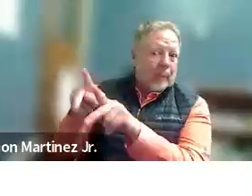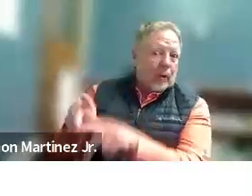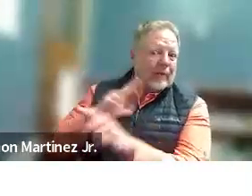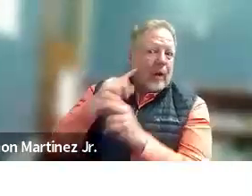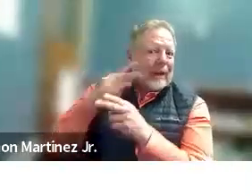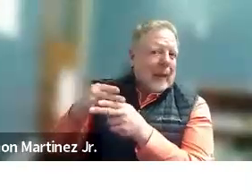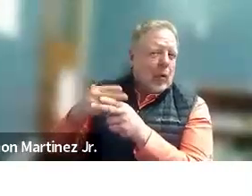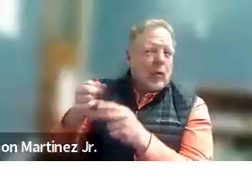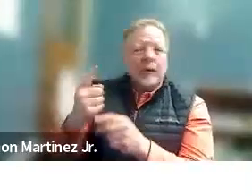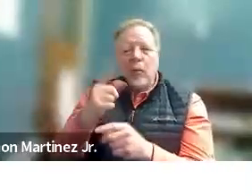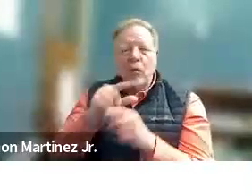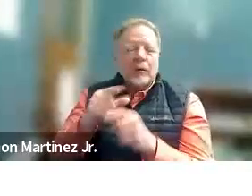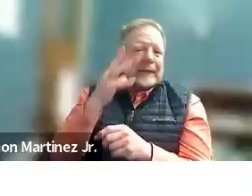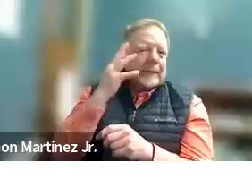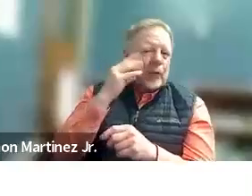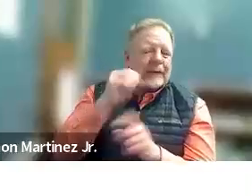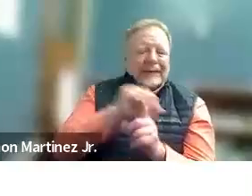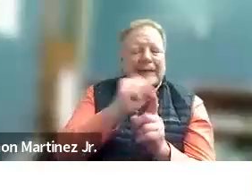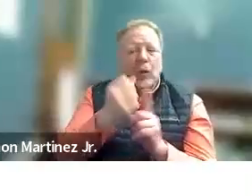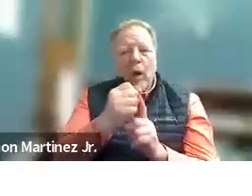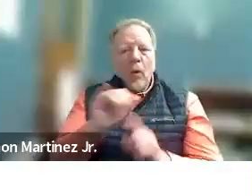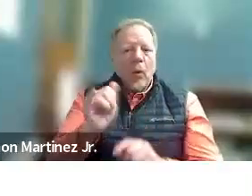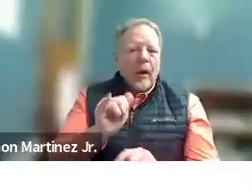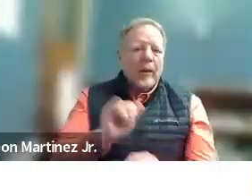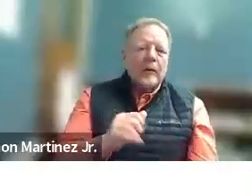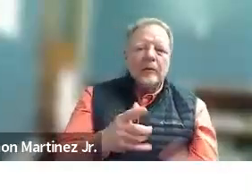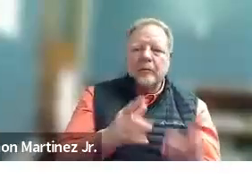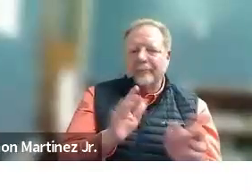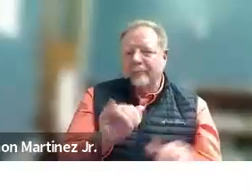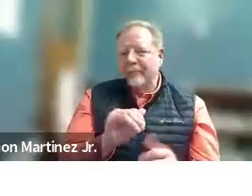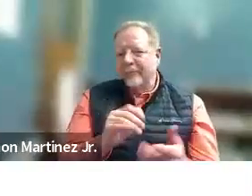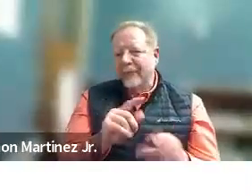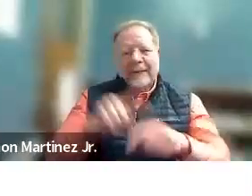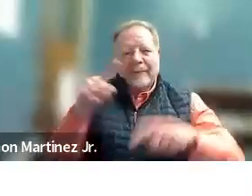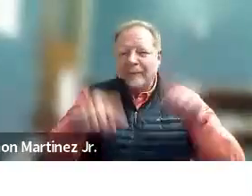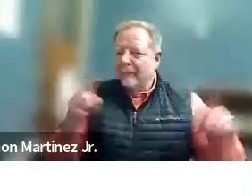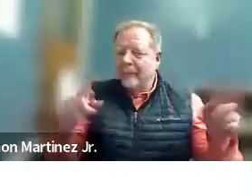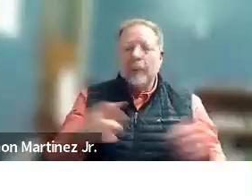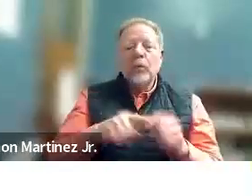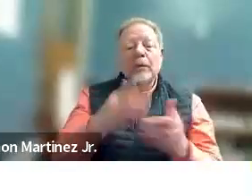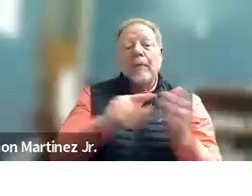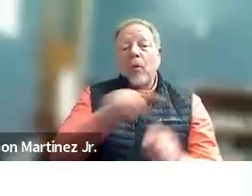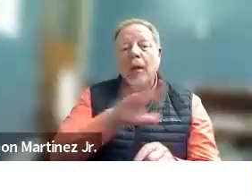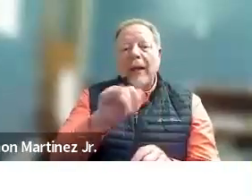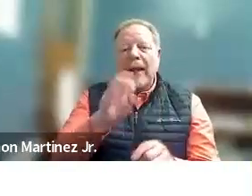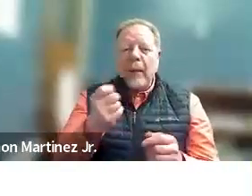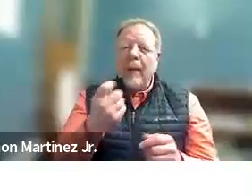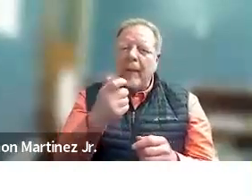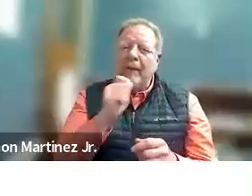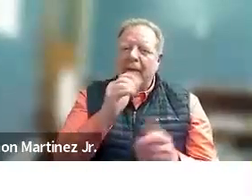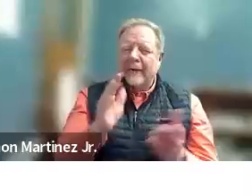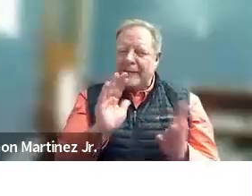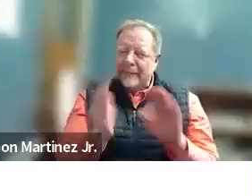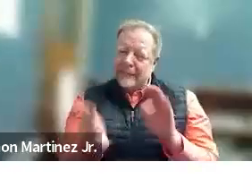temporarily or someone who's experiencing a situation of glare on screen. So in some of these cases, it's a little bit of a curb